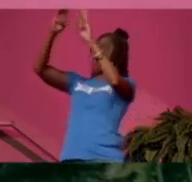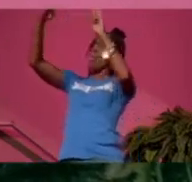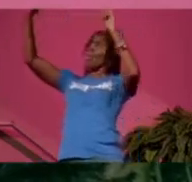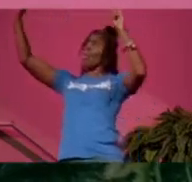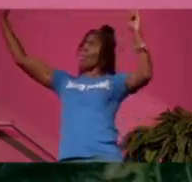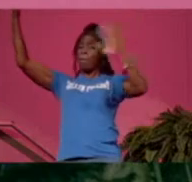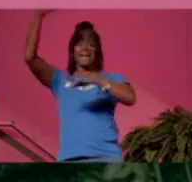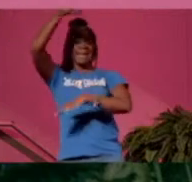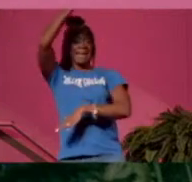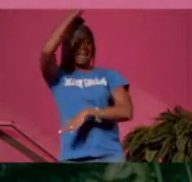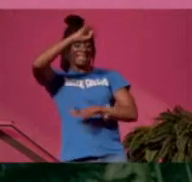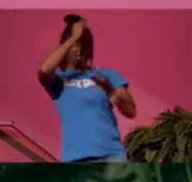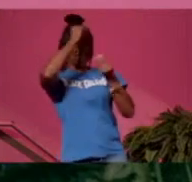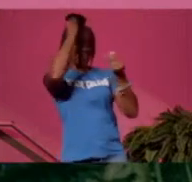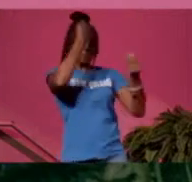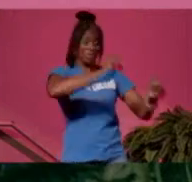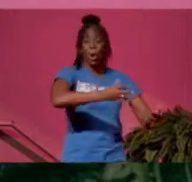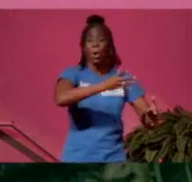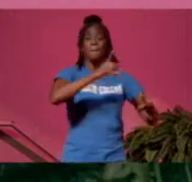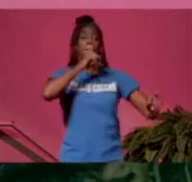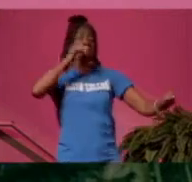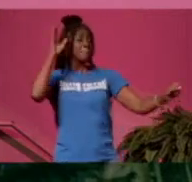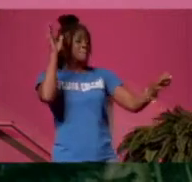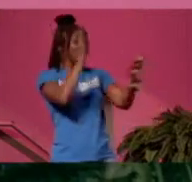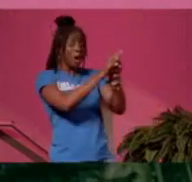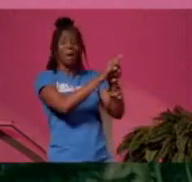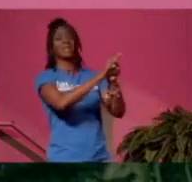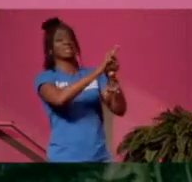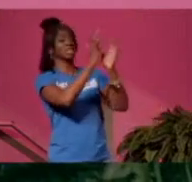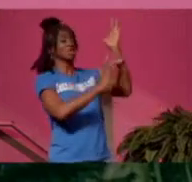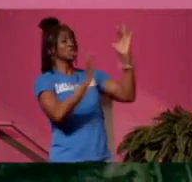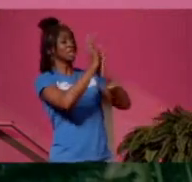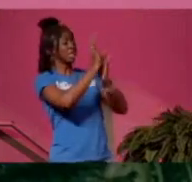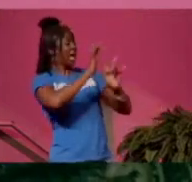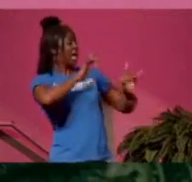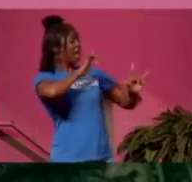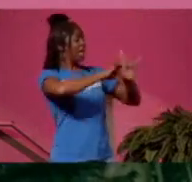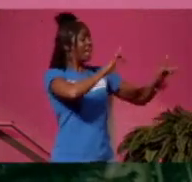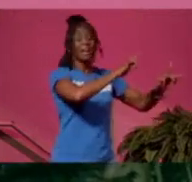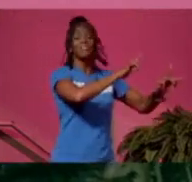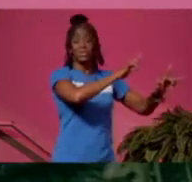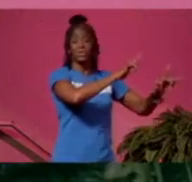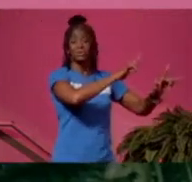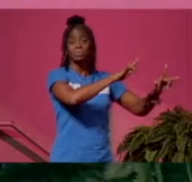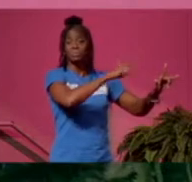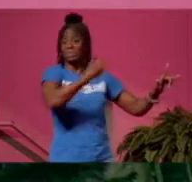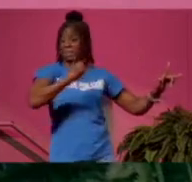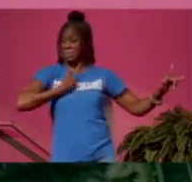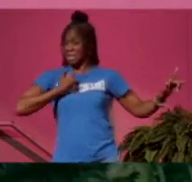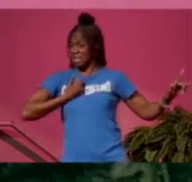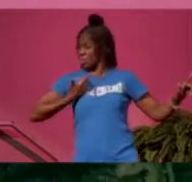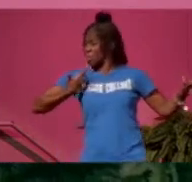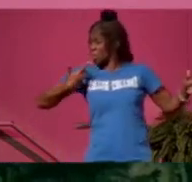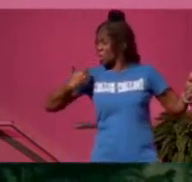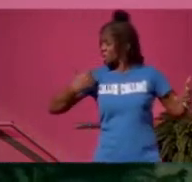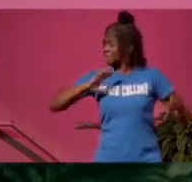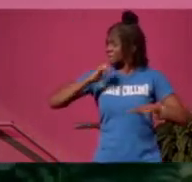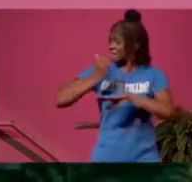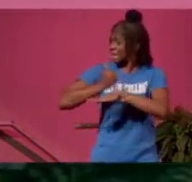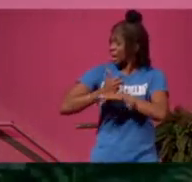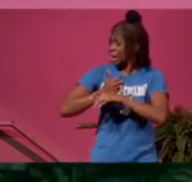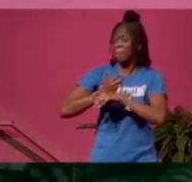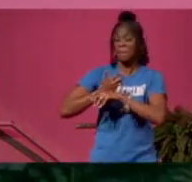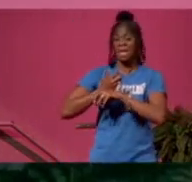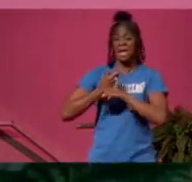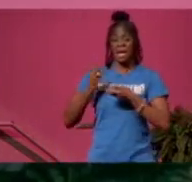of affirmation over his own child. I was going to do an altar call, but I think it's better that you